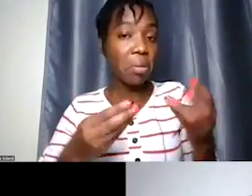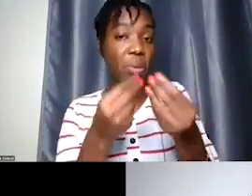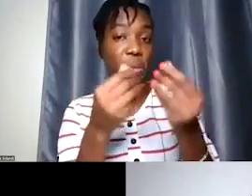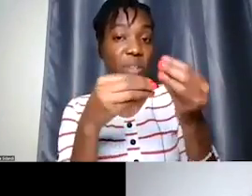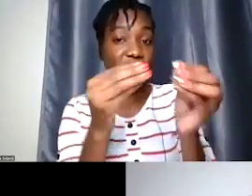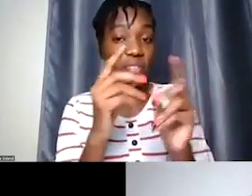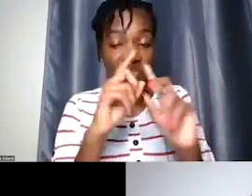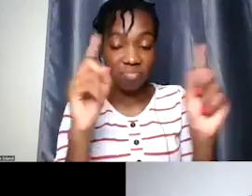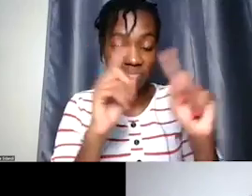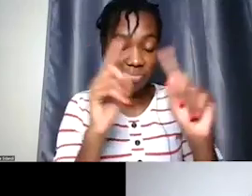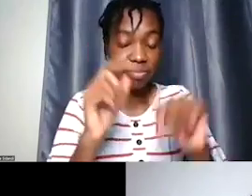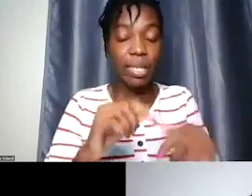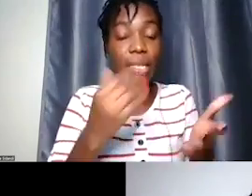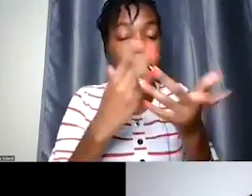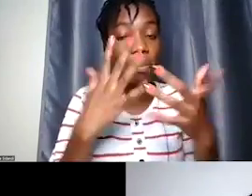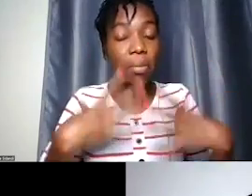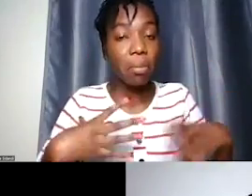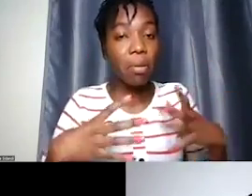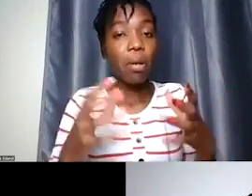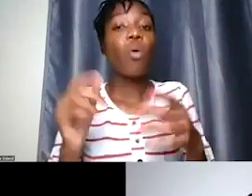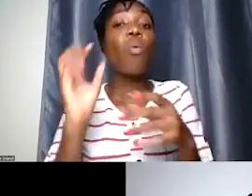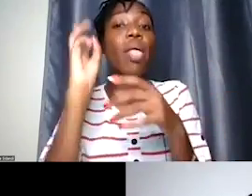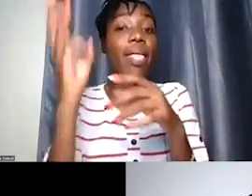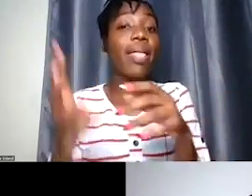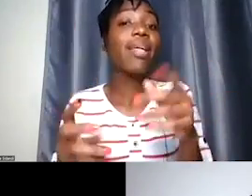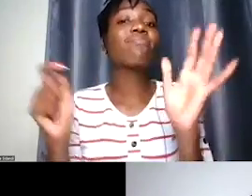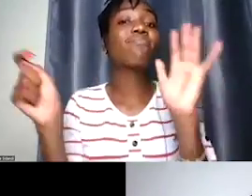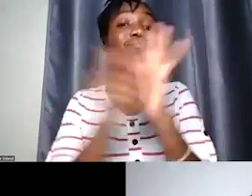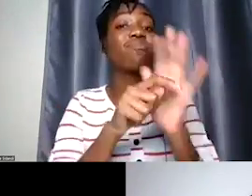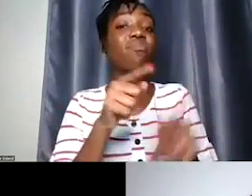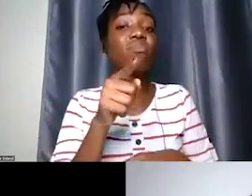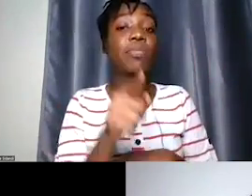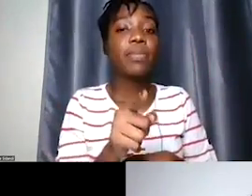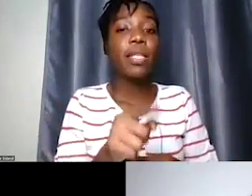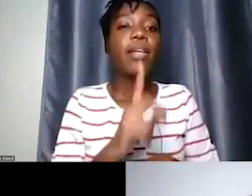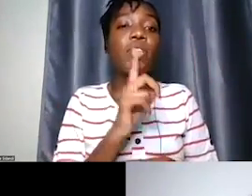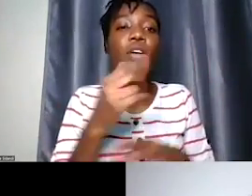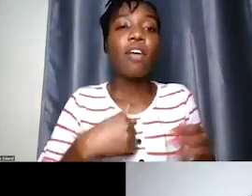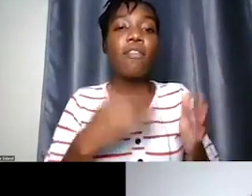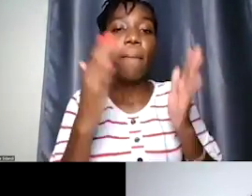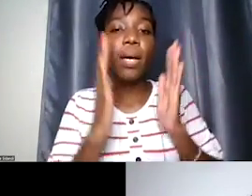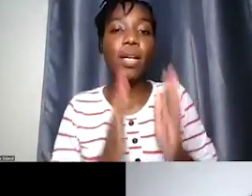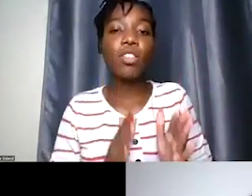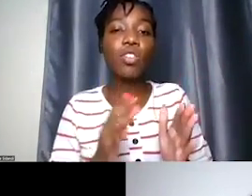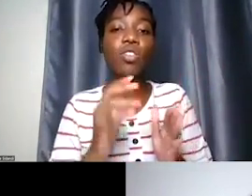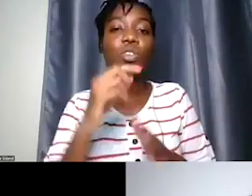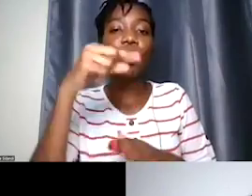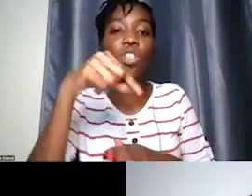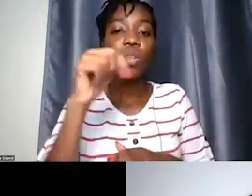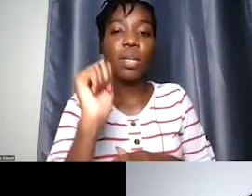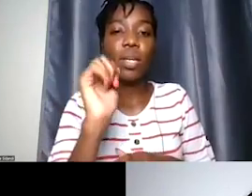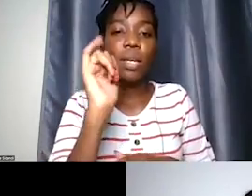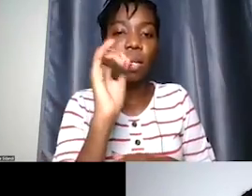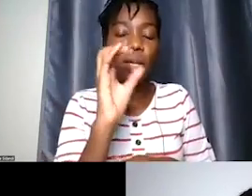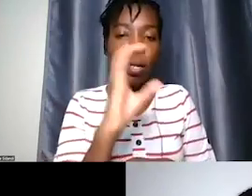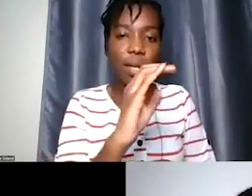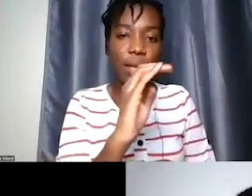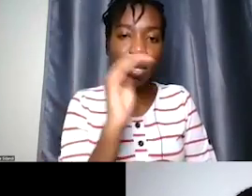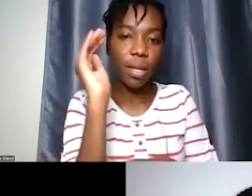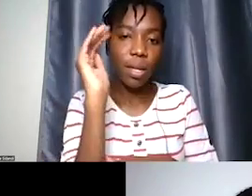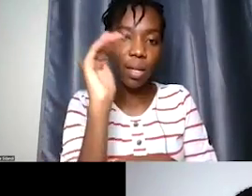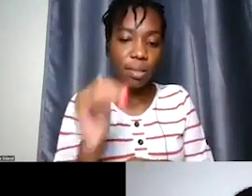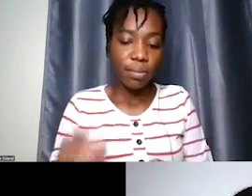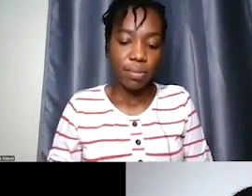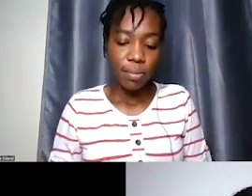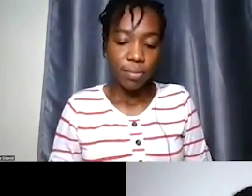will also betray you. And I've seen somebody who is asking on the Q&A saying, when you have to face, okay, wait, no,